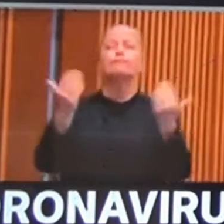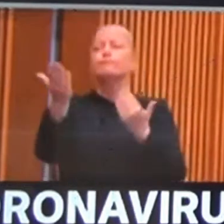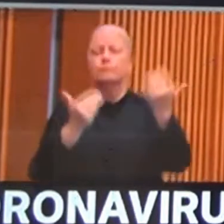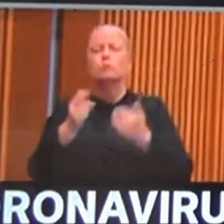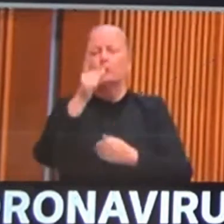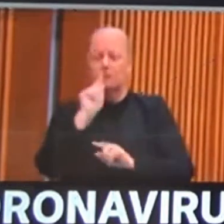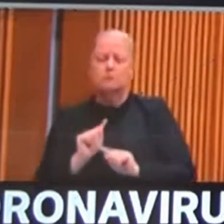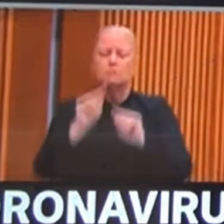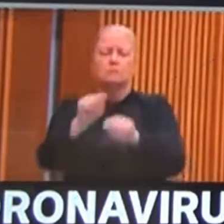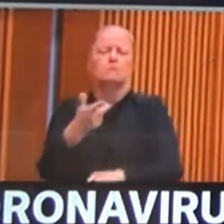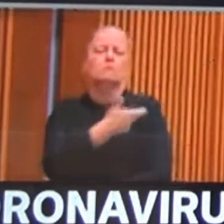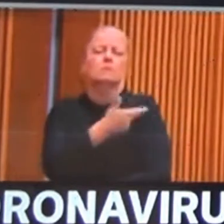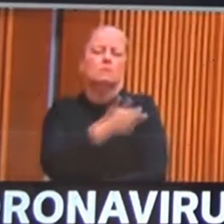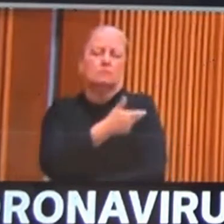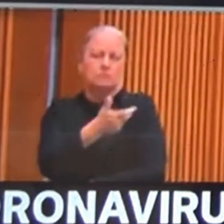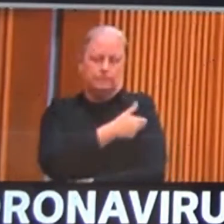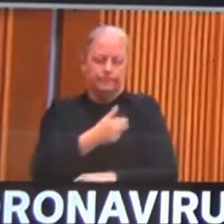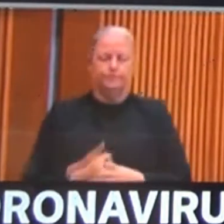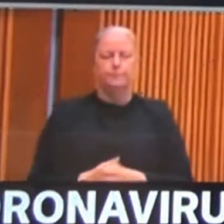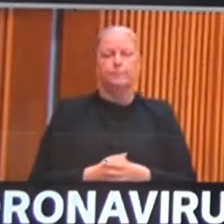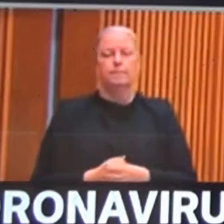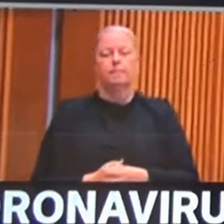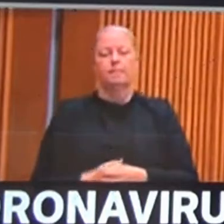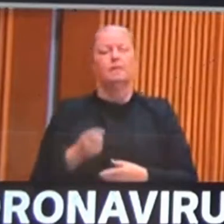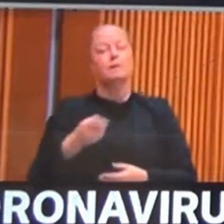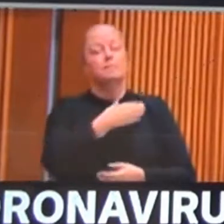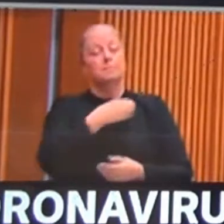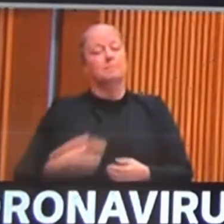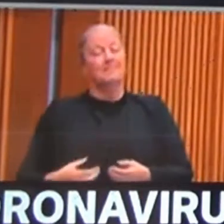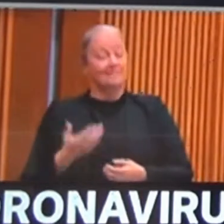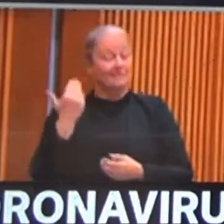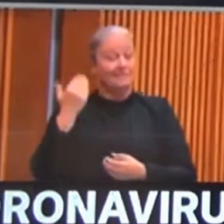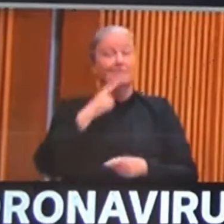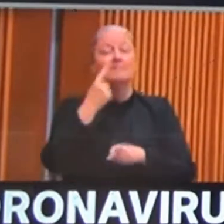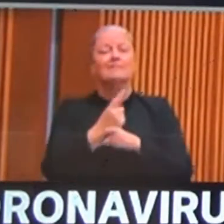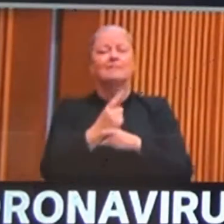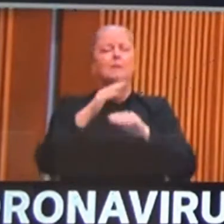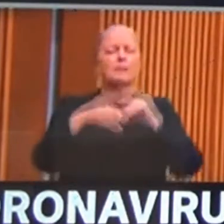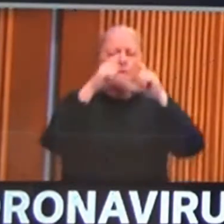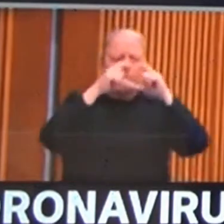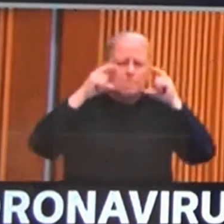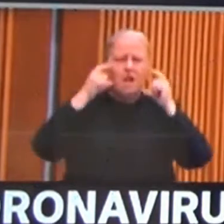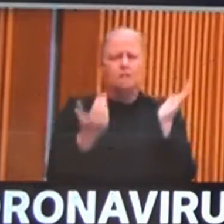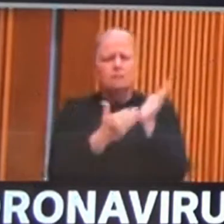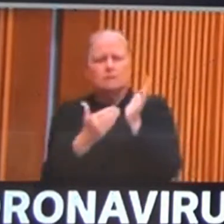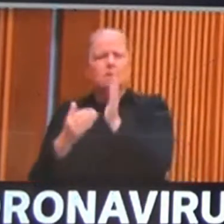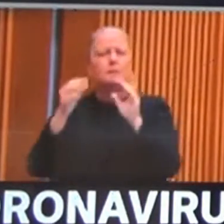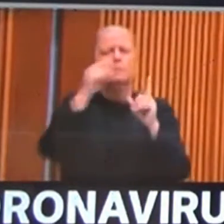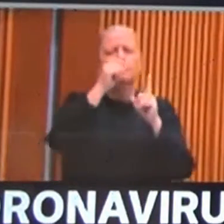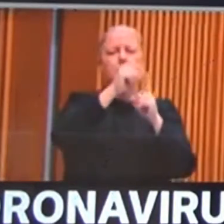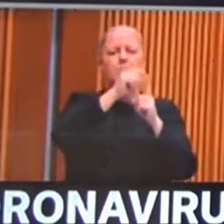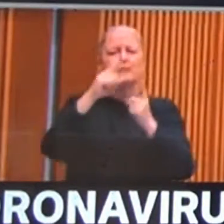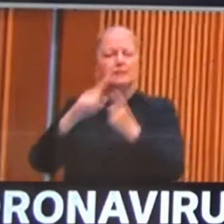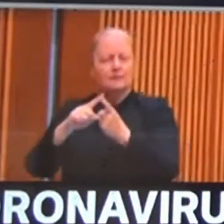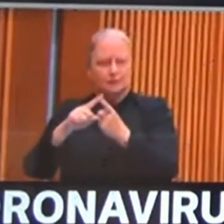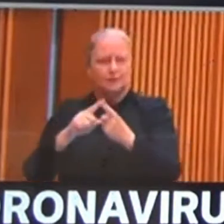I also want to welcome the Minister's announcements about the additional PPE, in particular the masks today, that